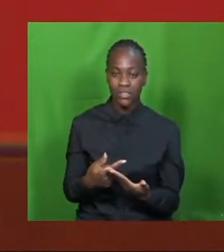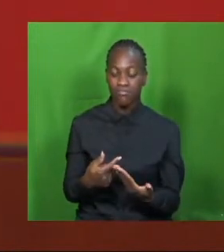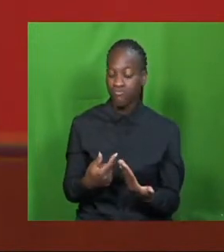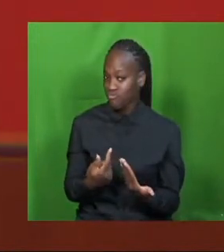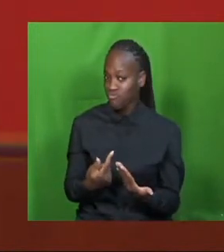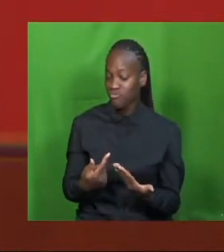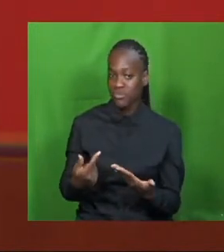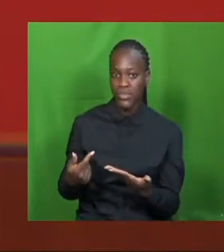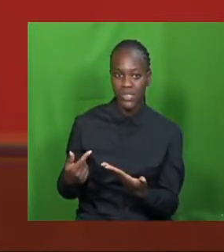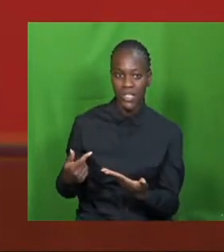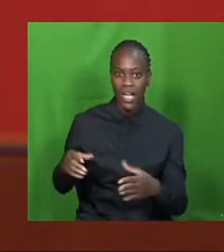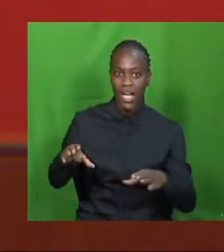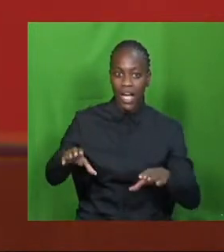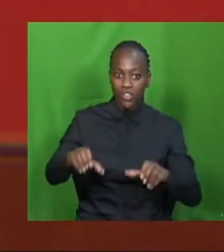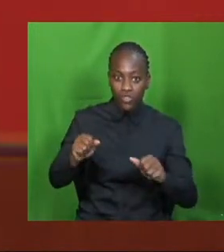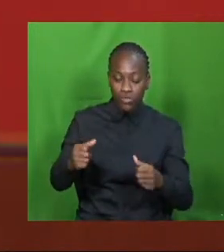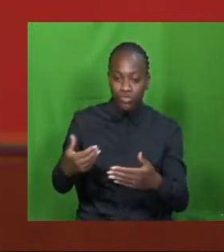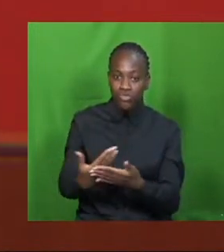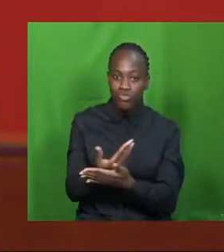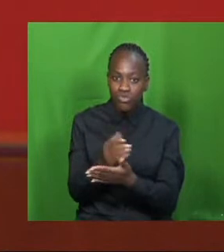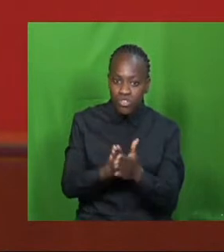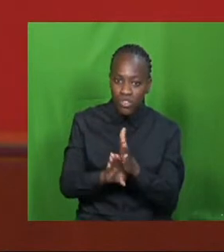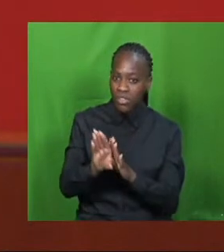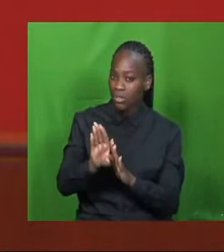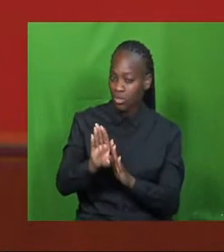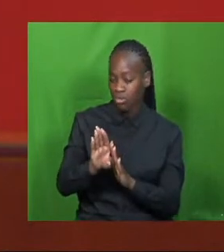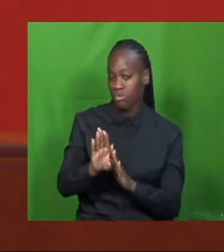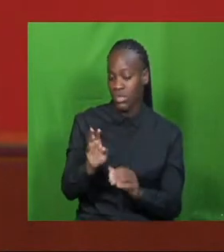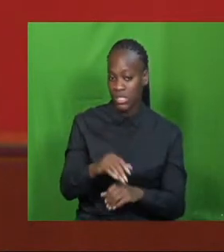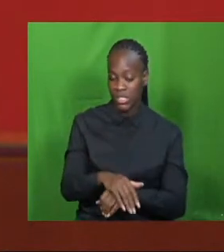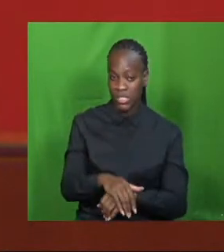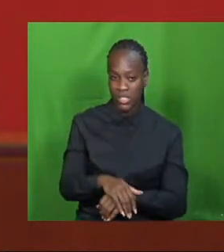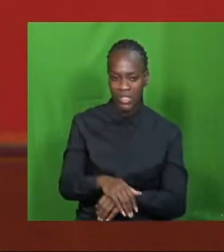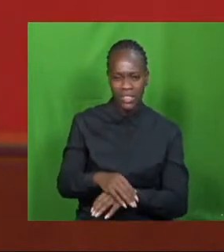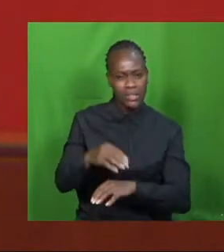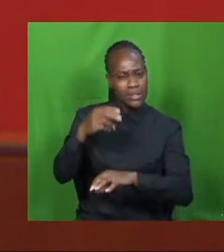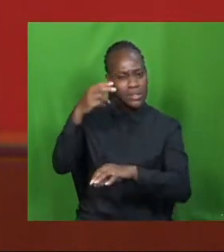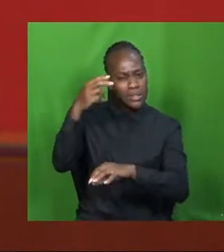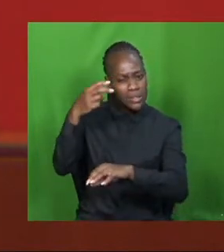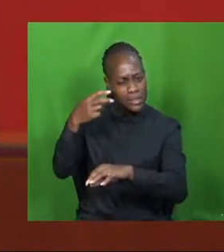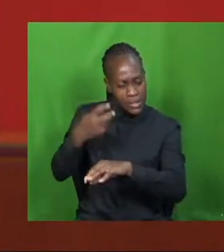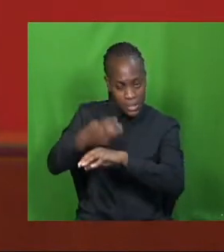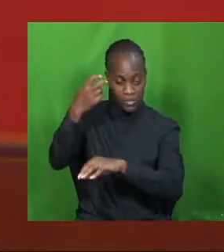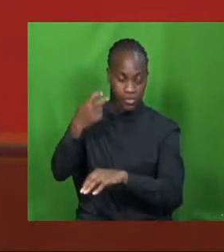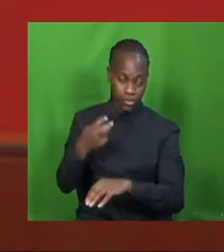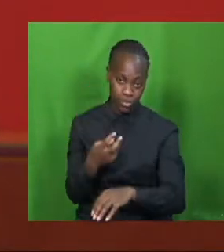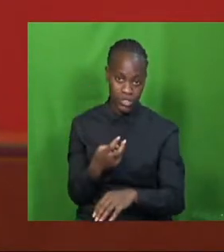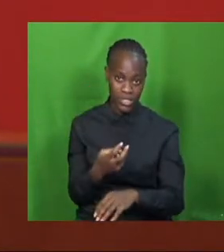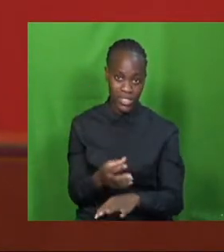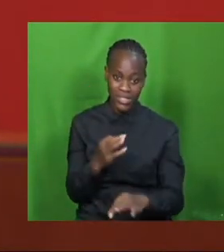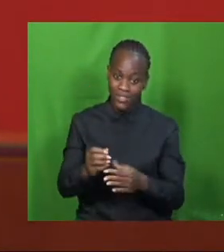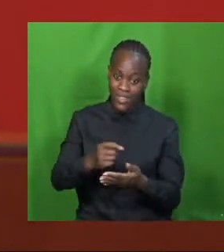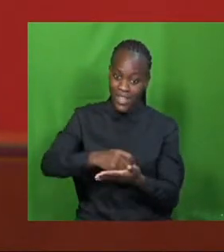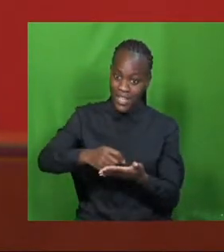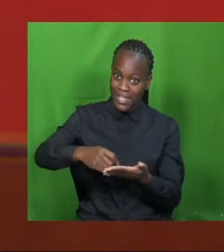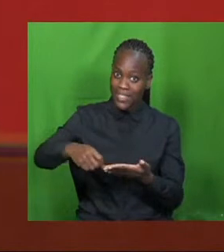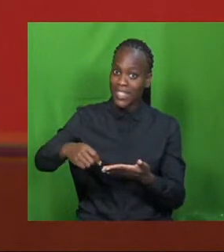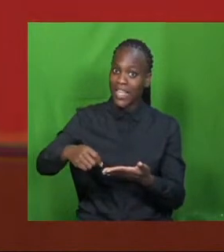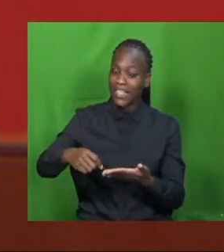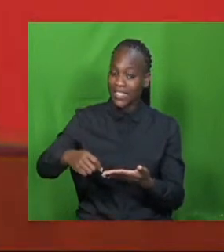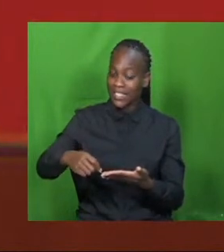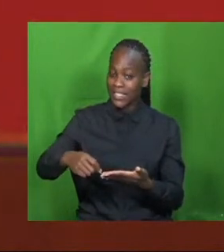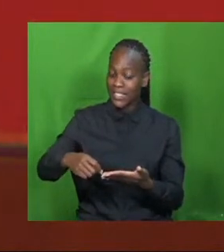being physically absent, but they are still conducting the business of the House, and there's